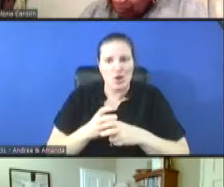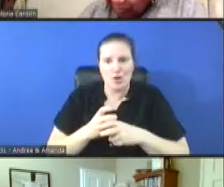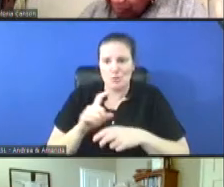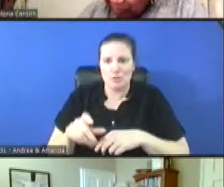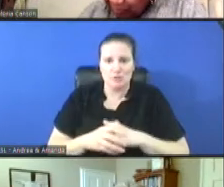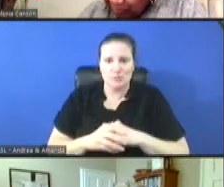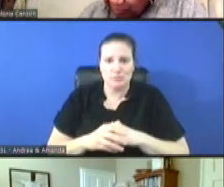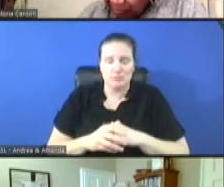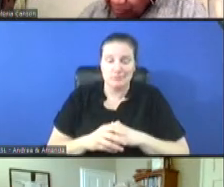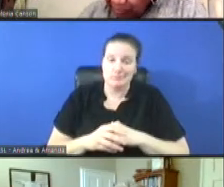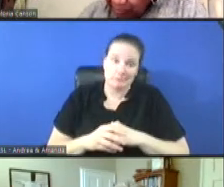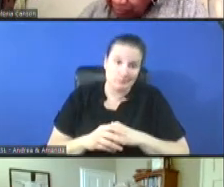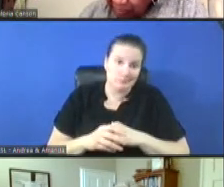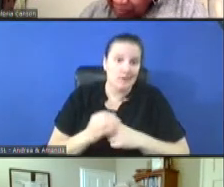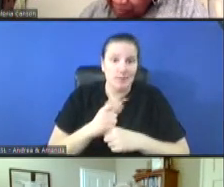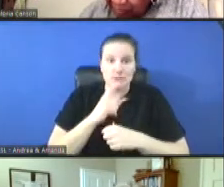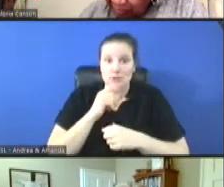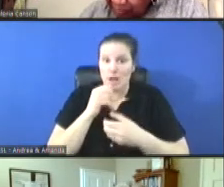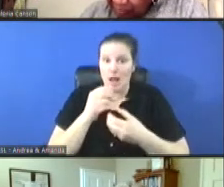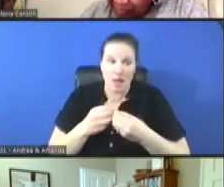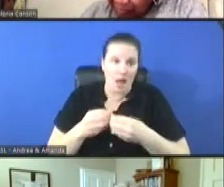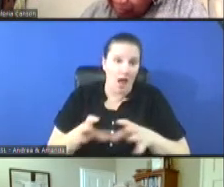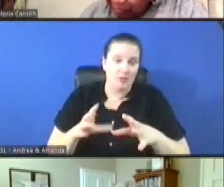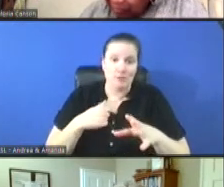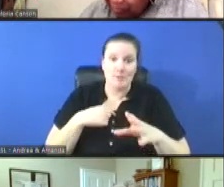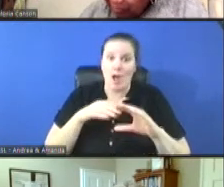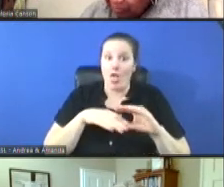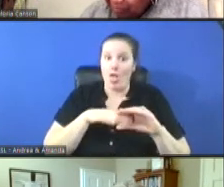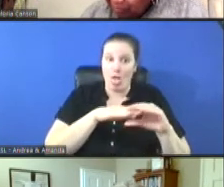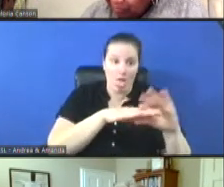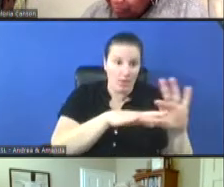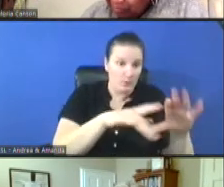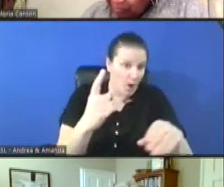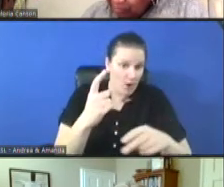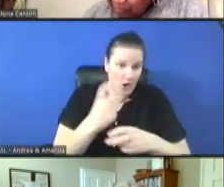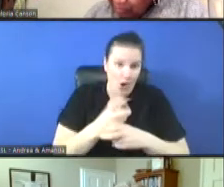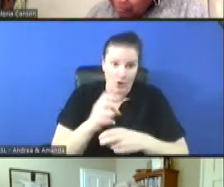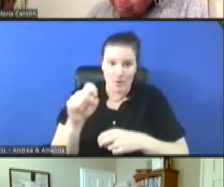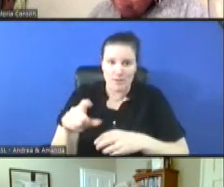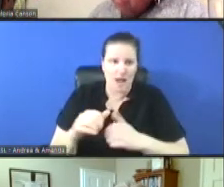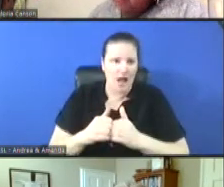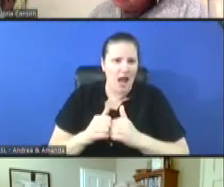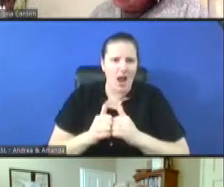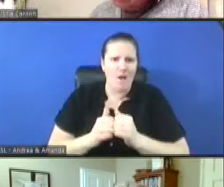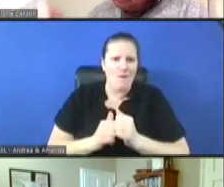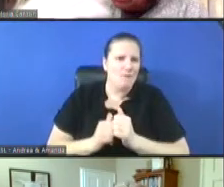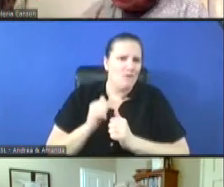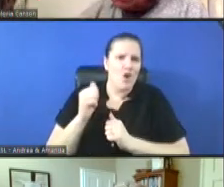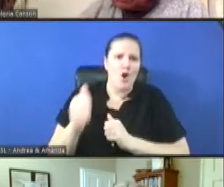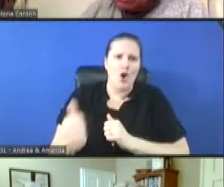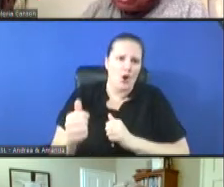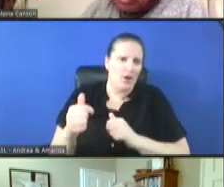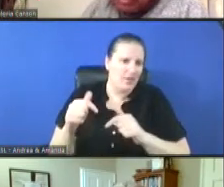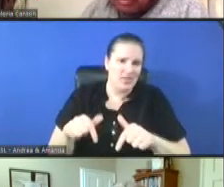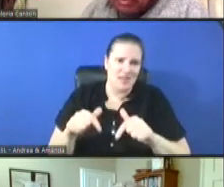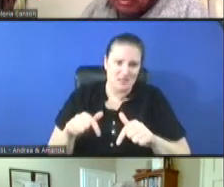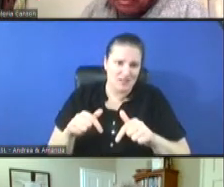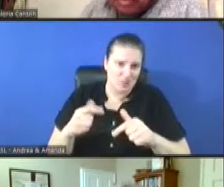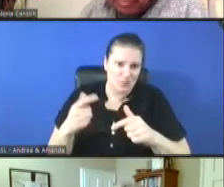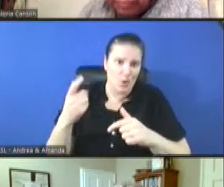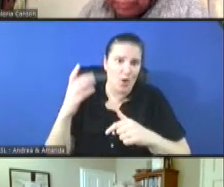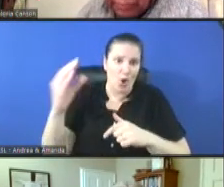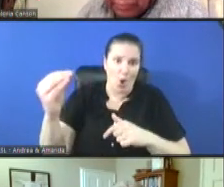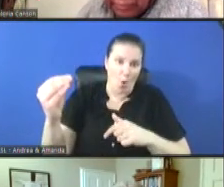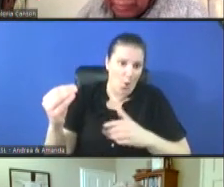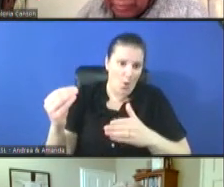again, just to make sure it didn't get lost in my rambling, one of the hard questions is, how far does this go? Why